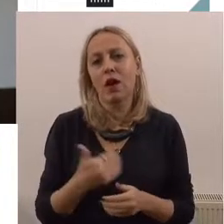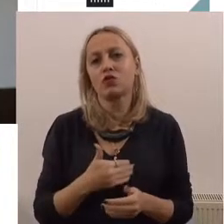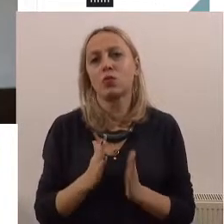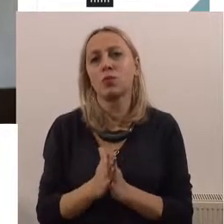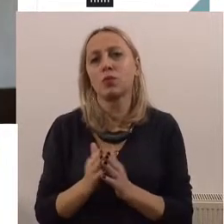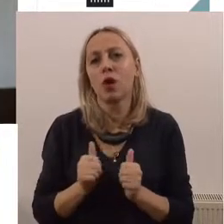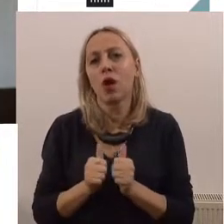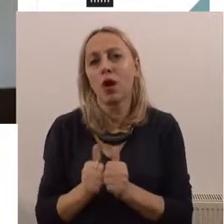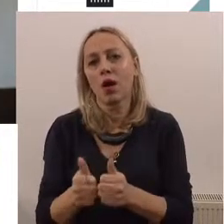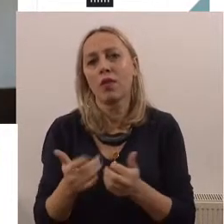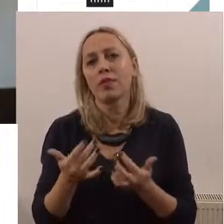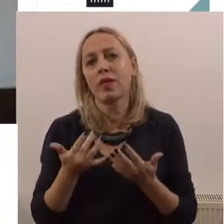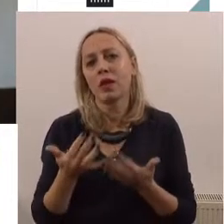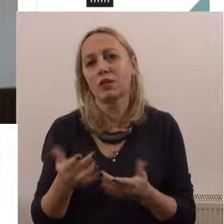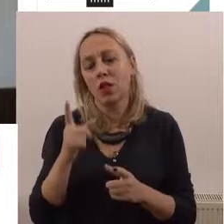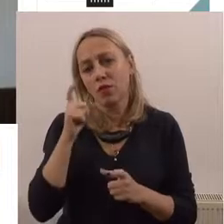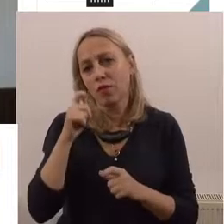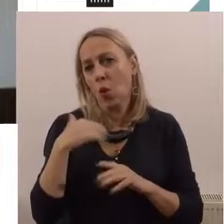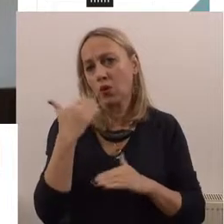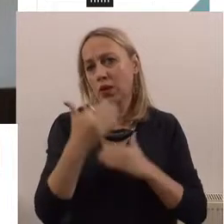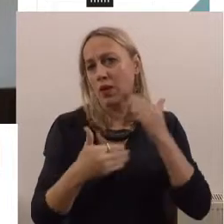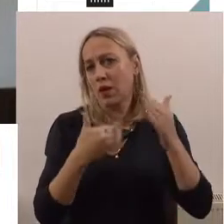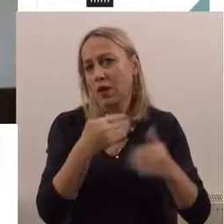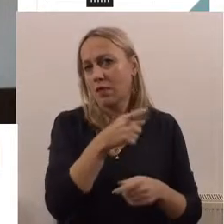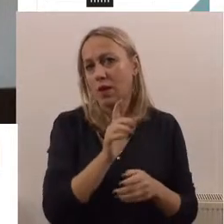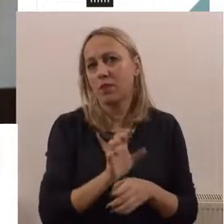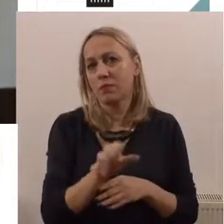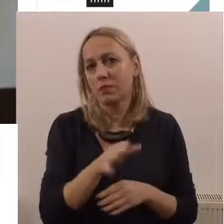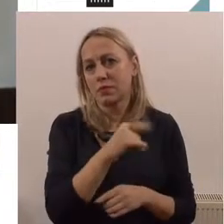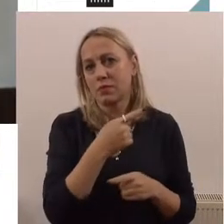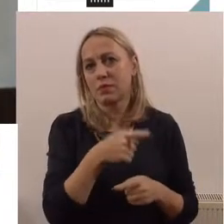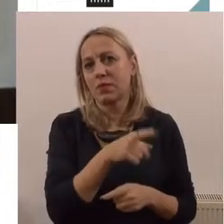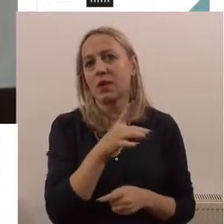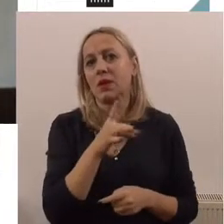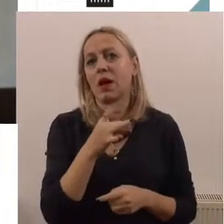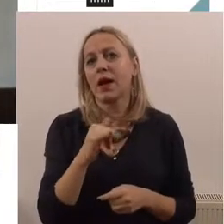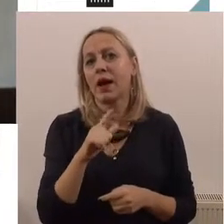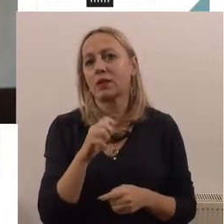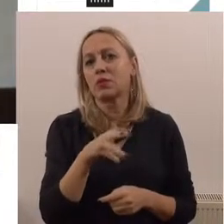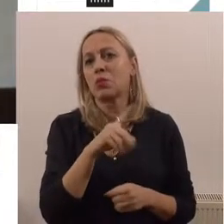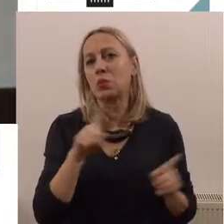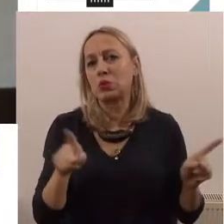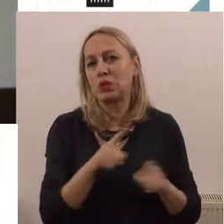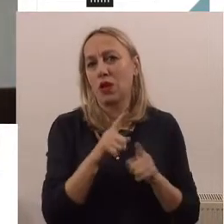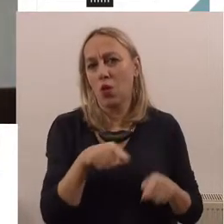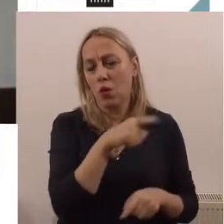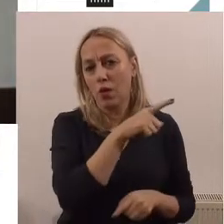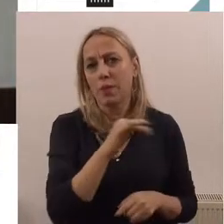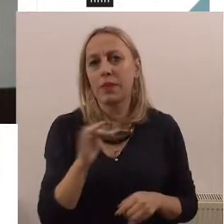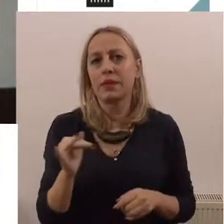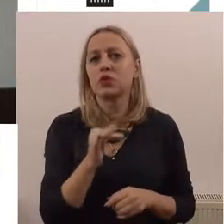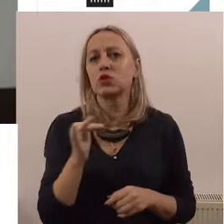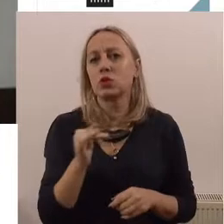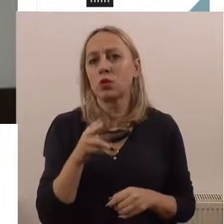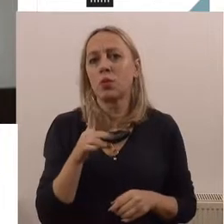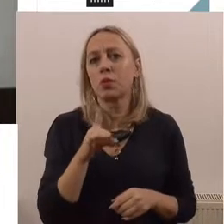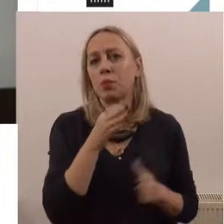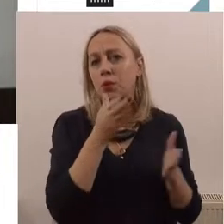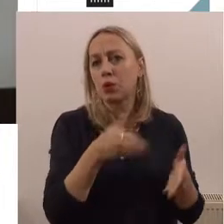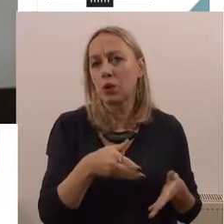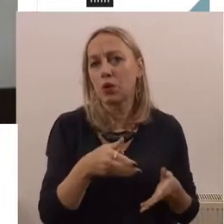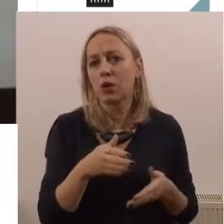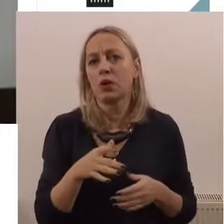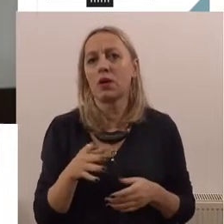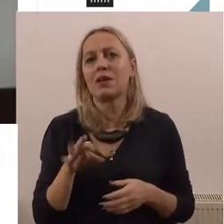So I would ask my colleagues to show some photos from Rijksmuseum. So this is a